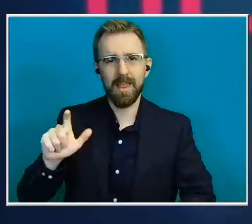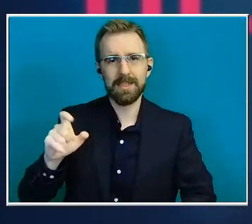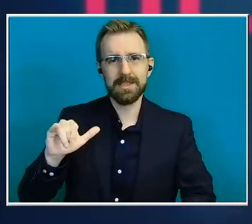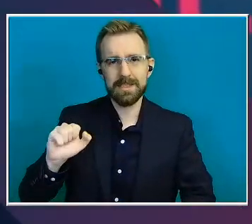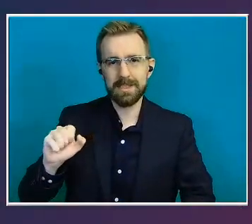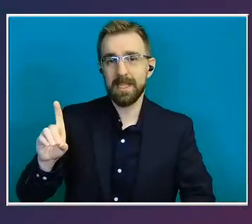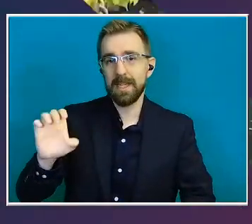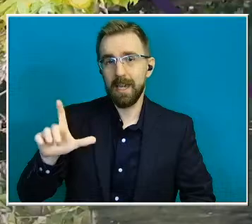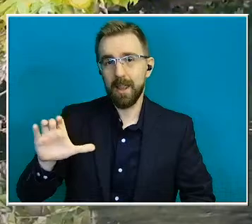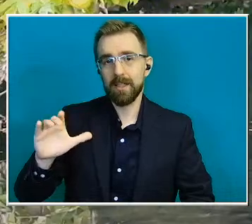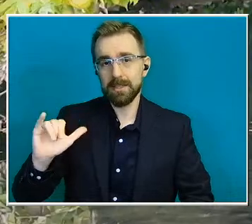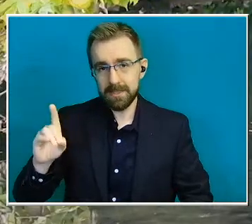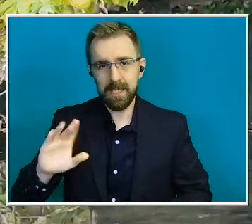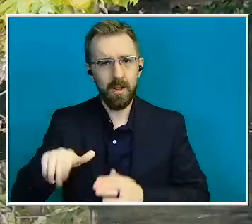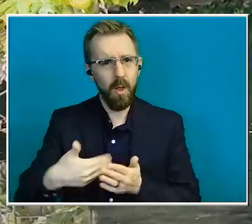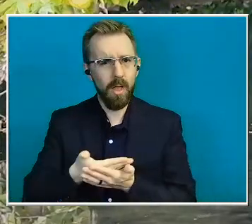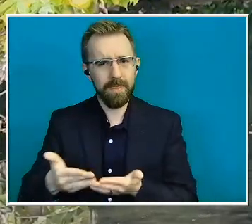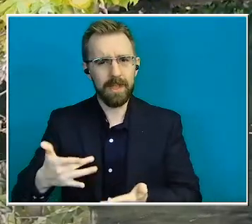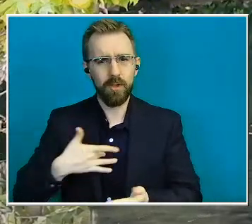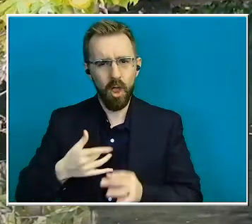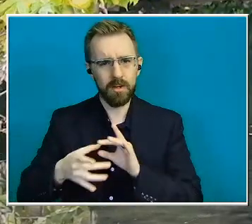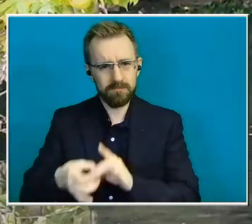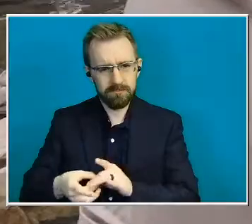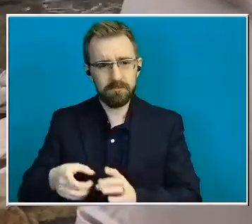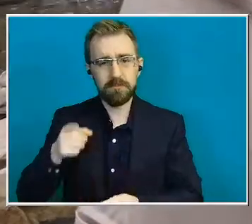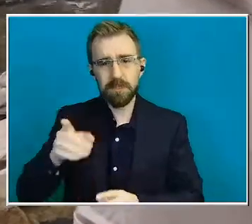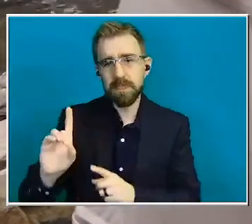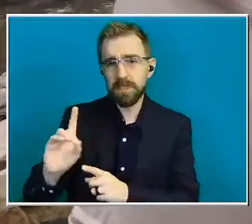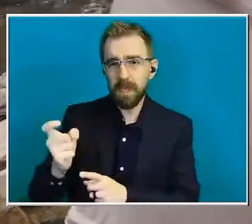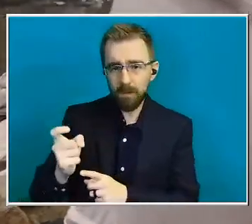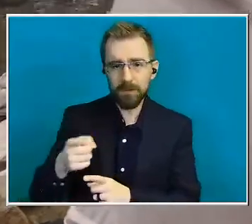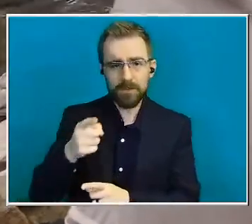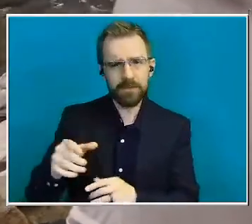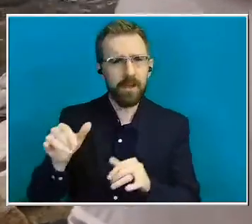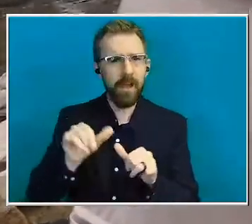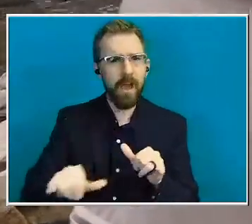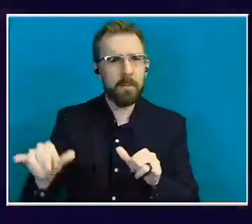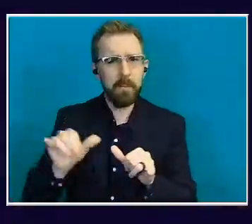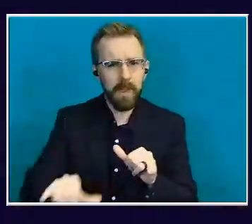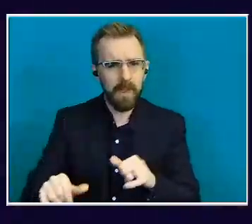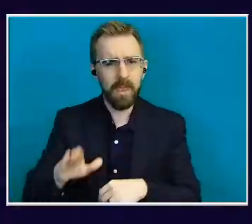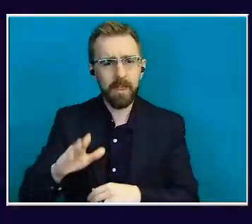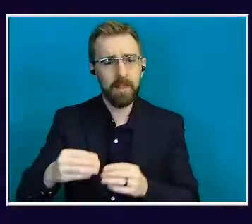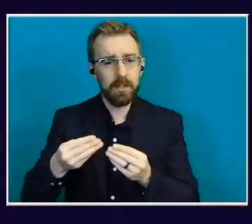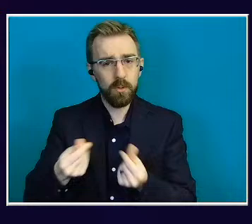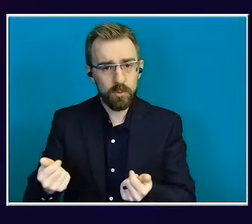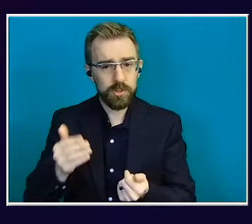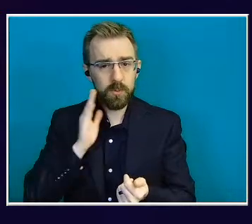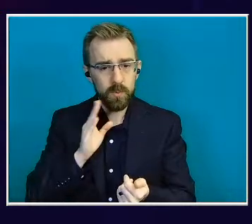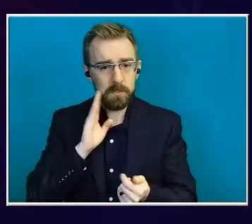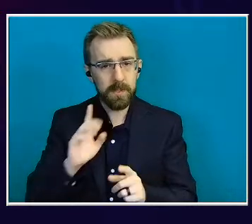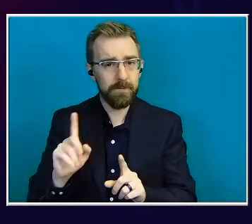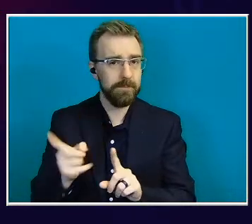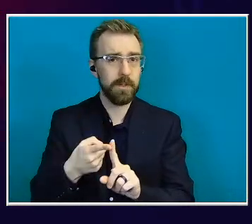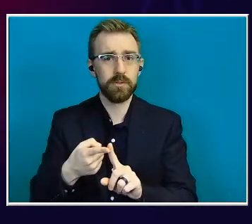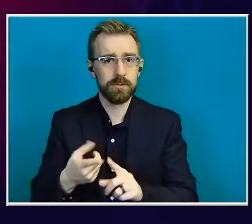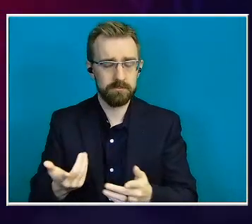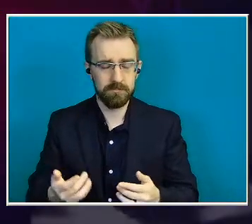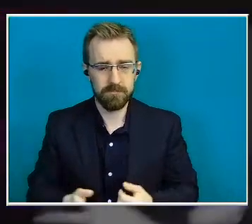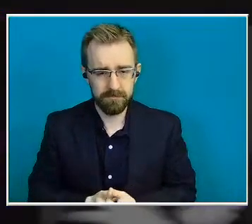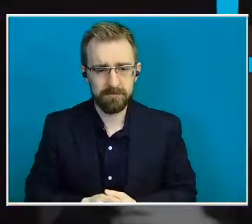Things Heart. Daryl's diagnosis was common. His solution would be a first.